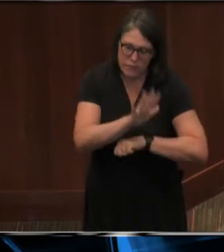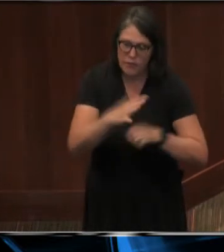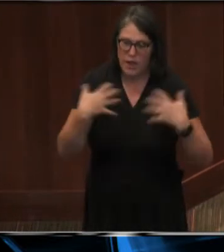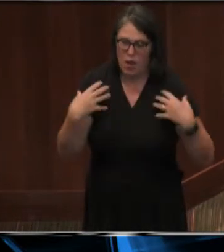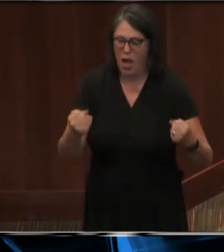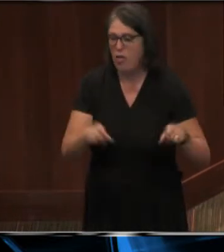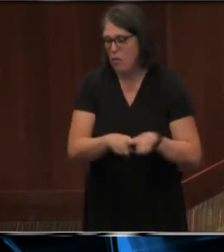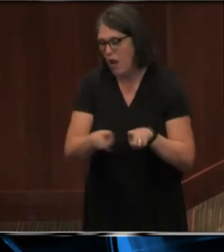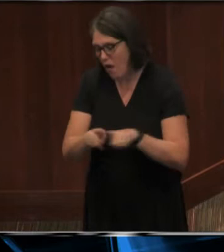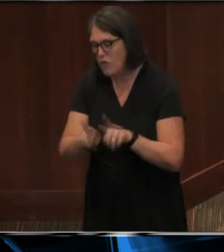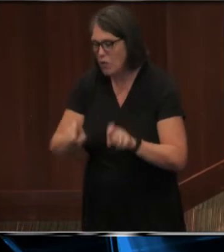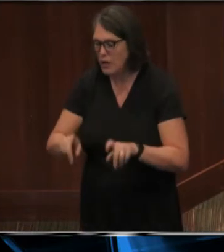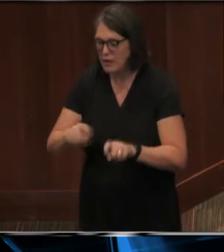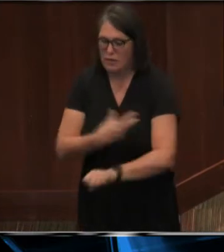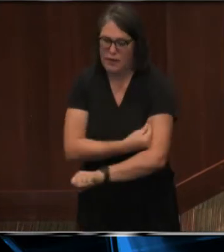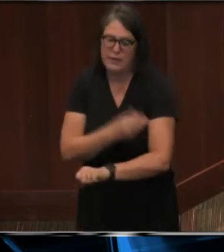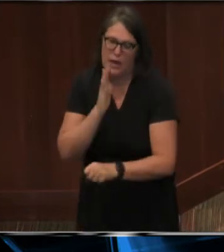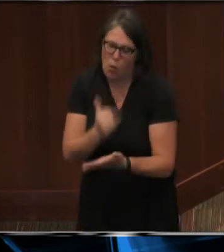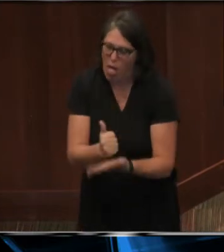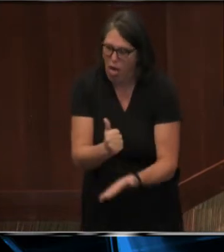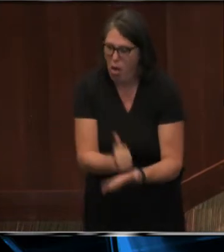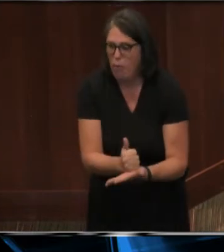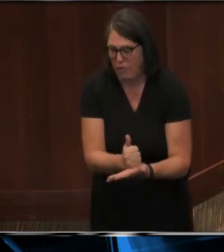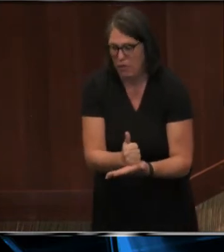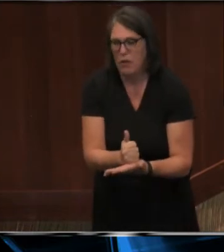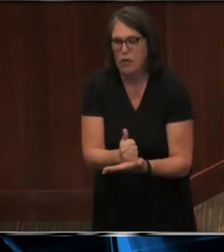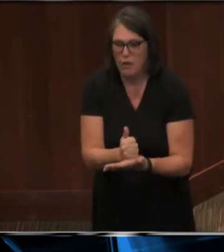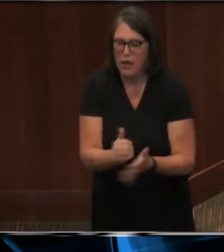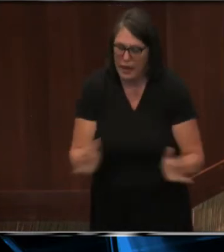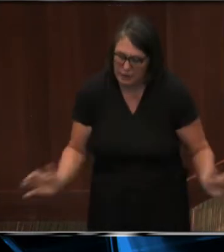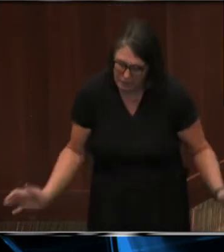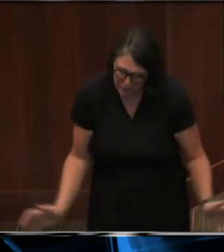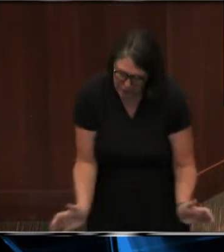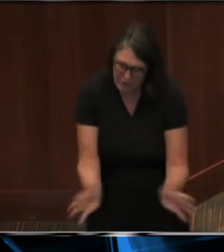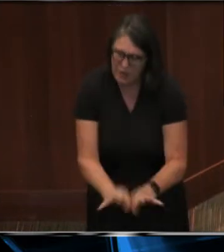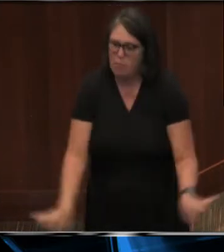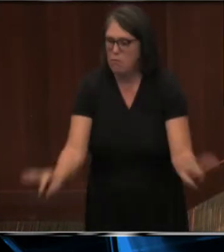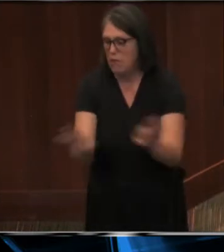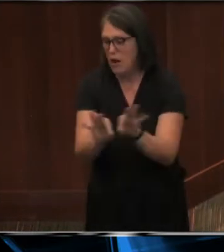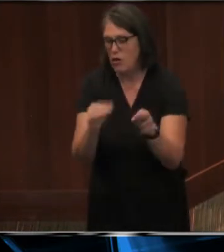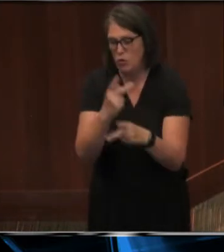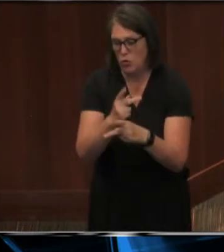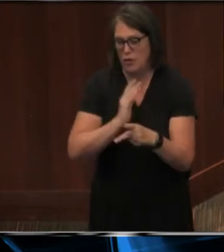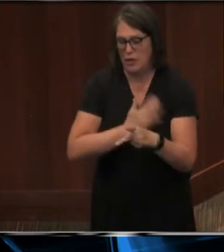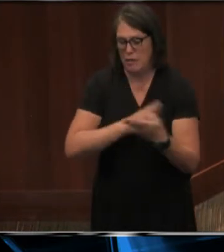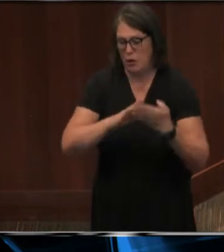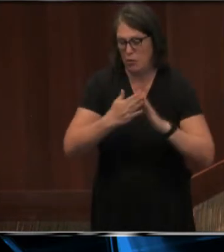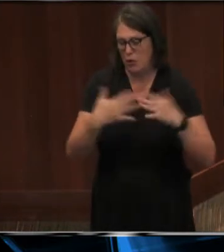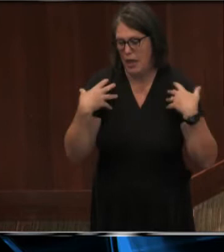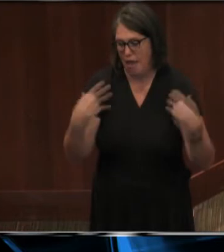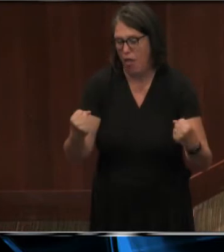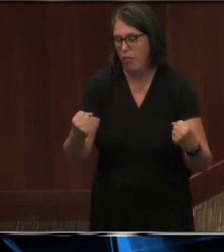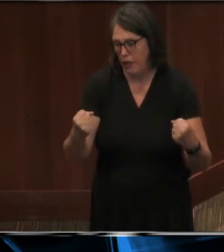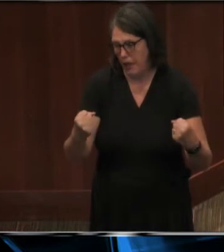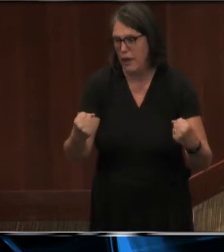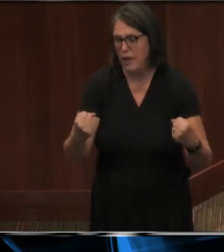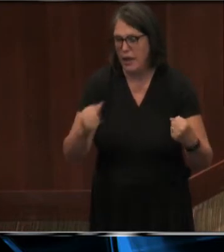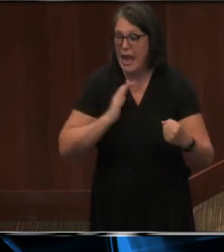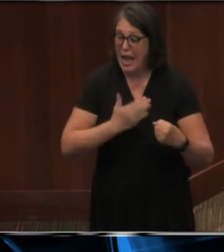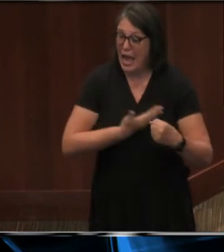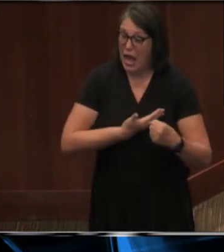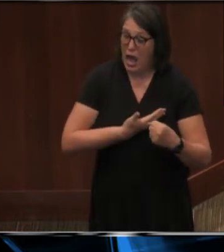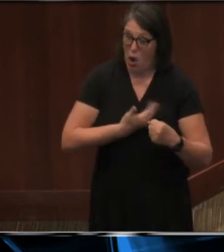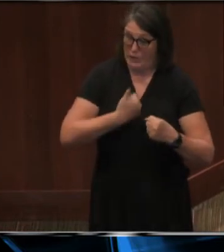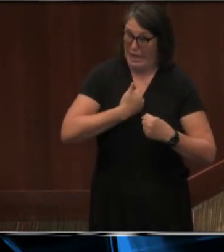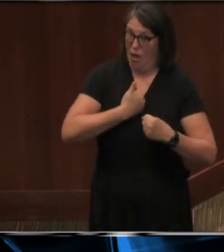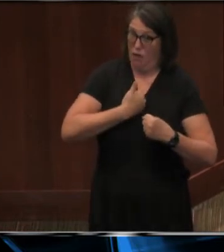vaccine will be helpful and an imperative to keep our community healthy, keep our individual selves